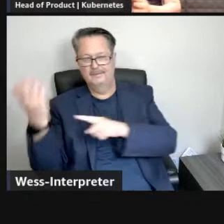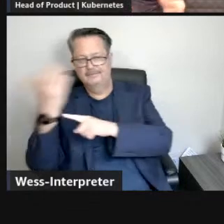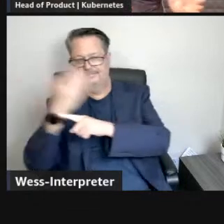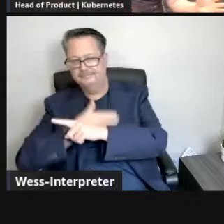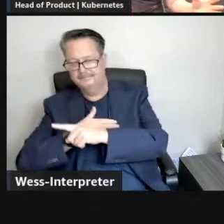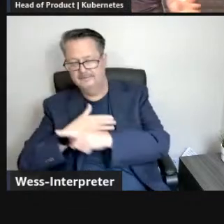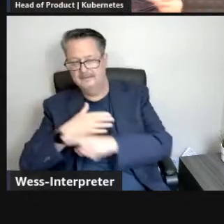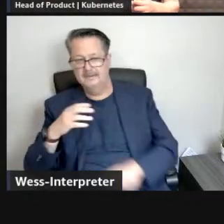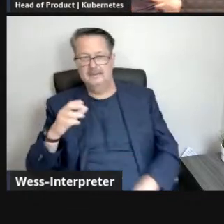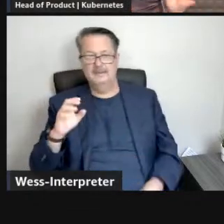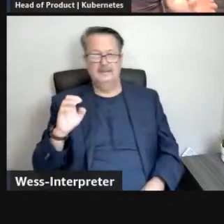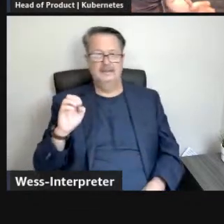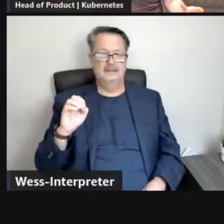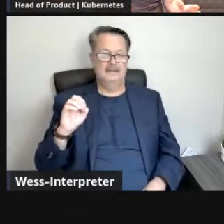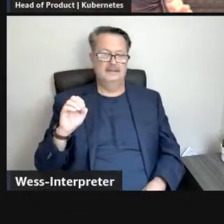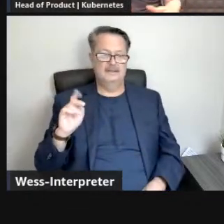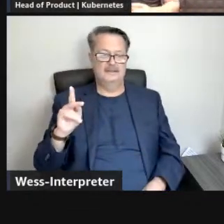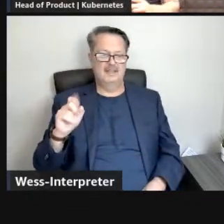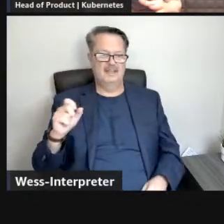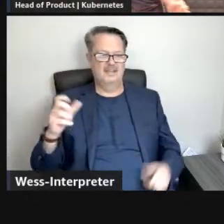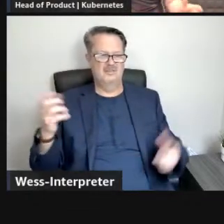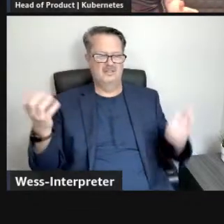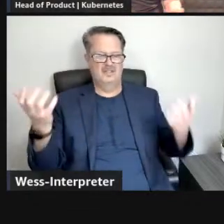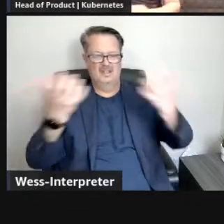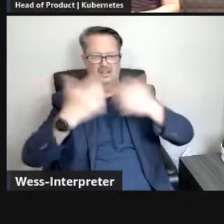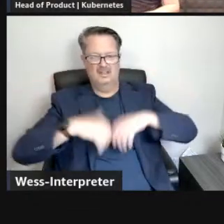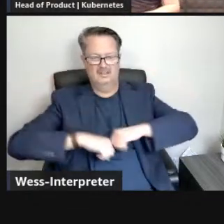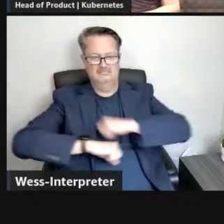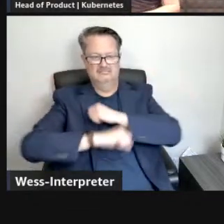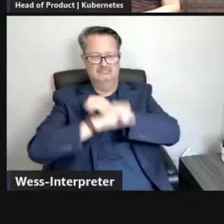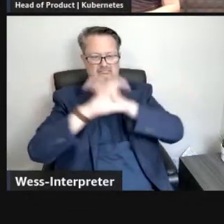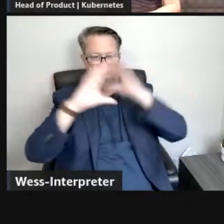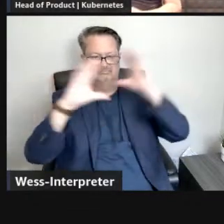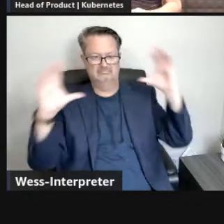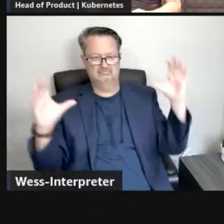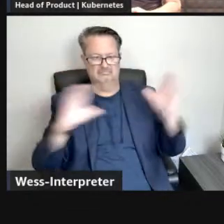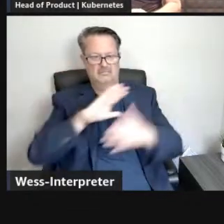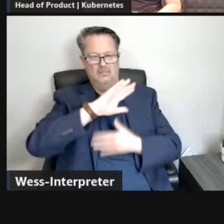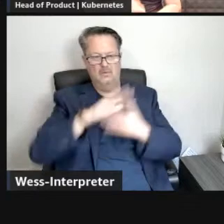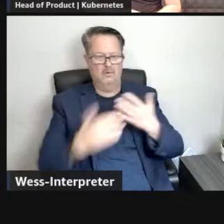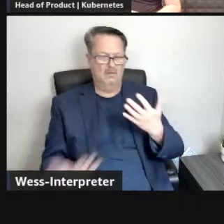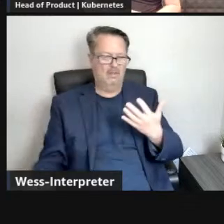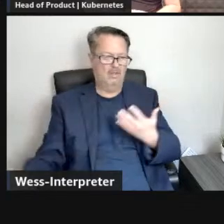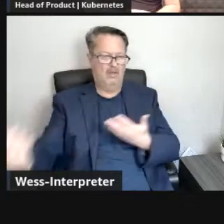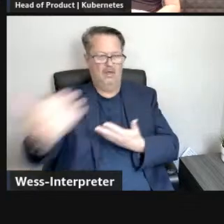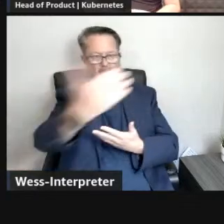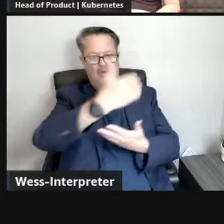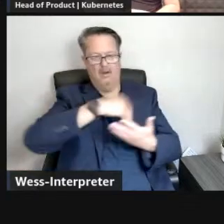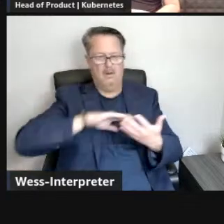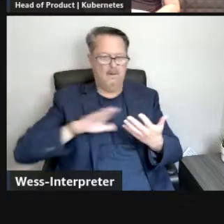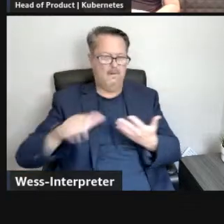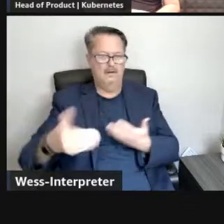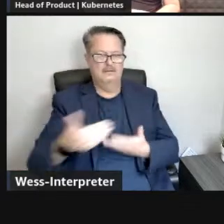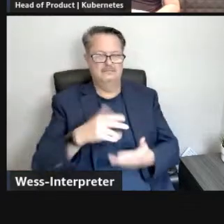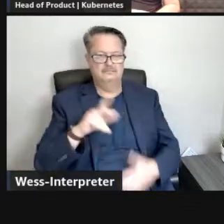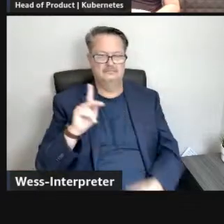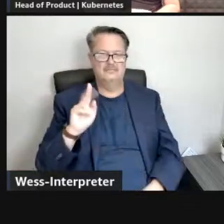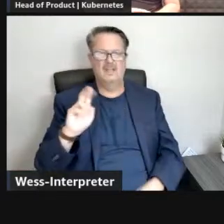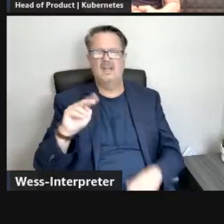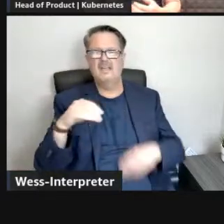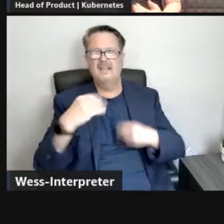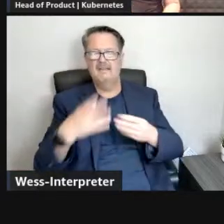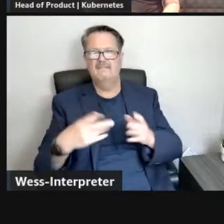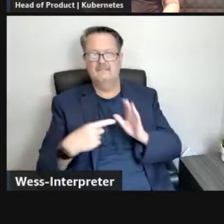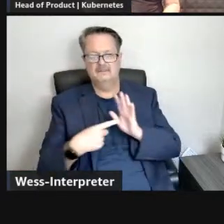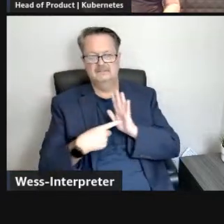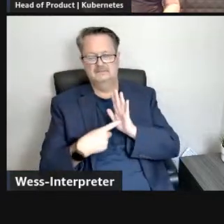get this unified operational visibility across all your Kubernetes environments. So I have a little example that I put together here where